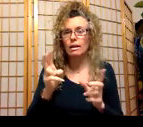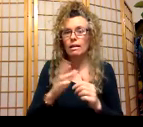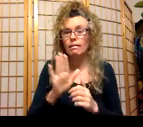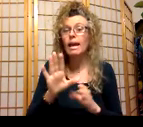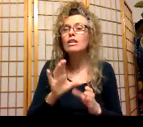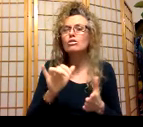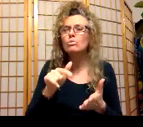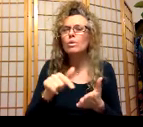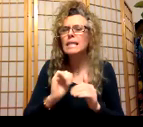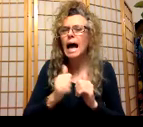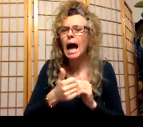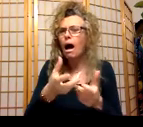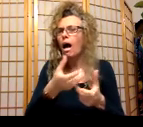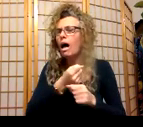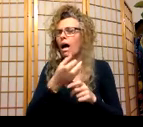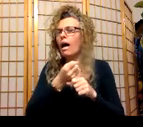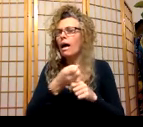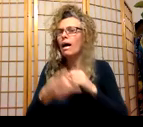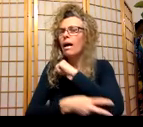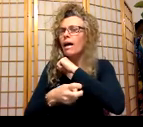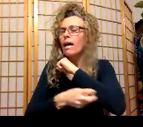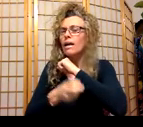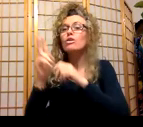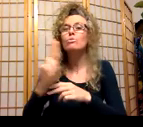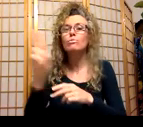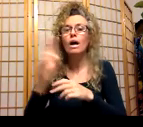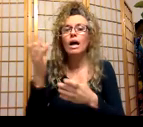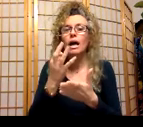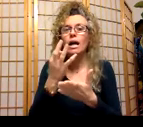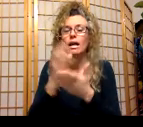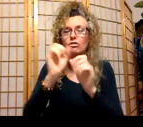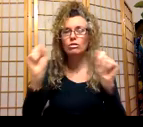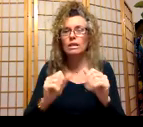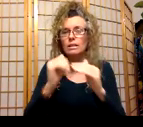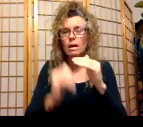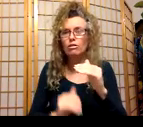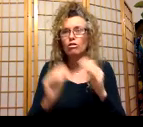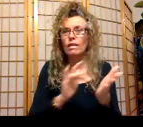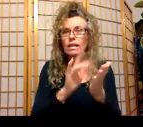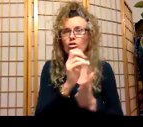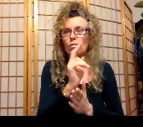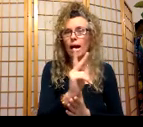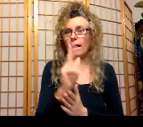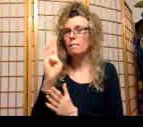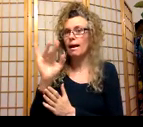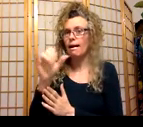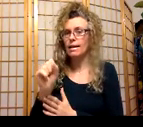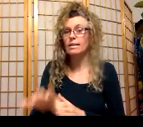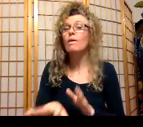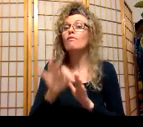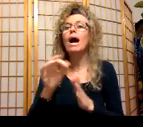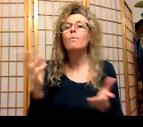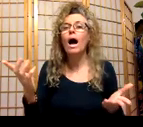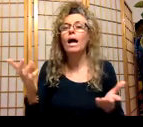They do this by using the financial system. Under the central bank, the BIS, we find the IMF,